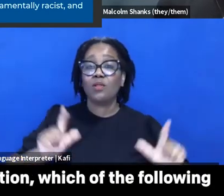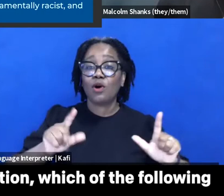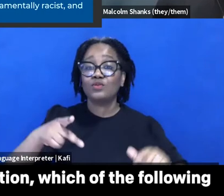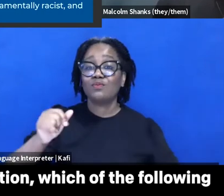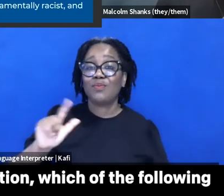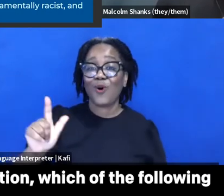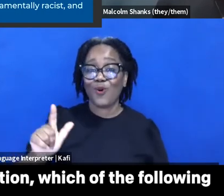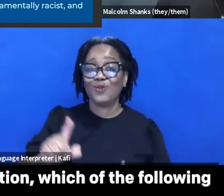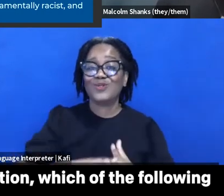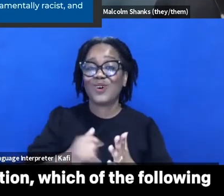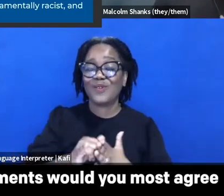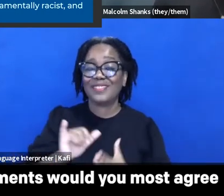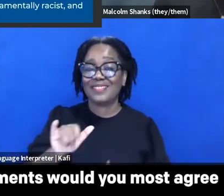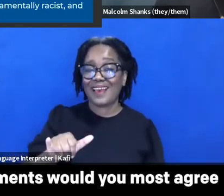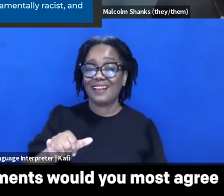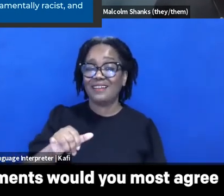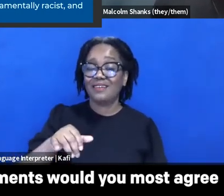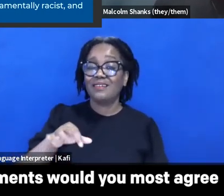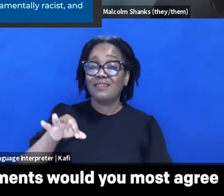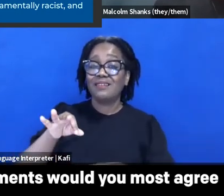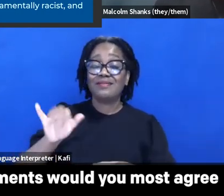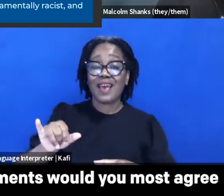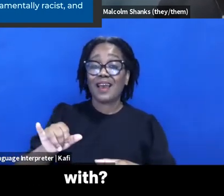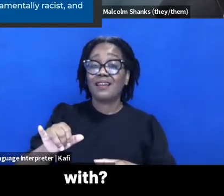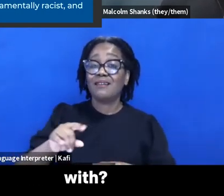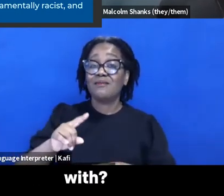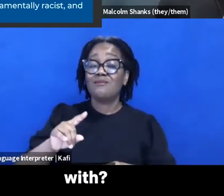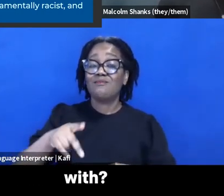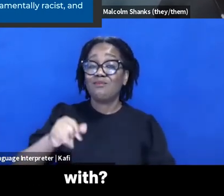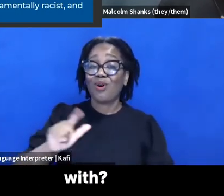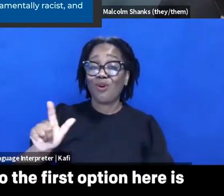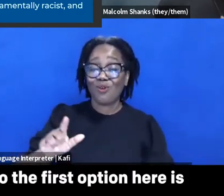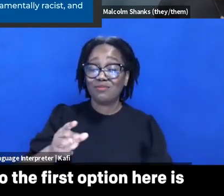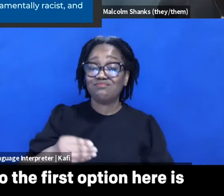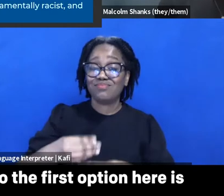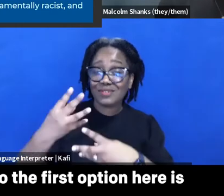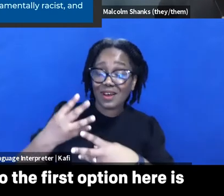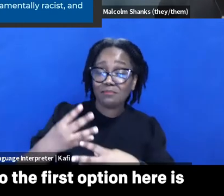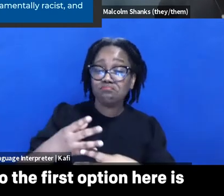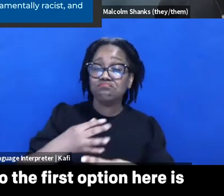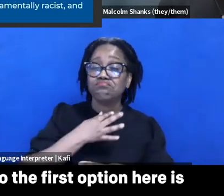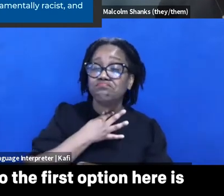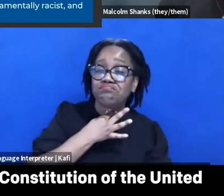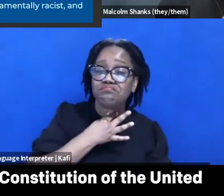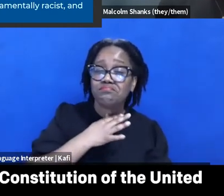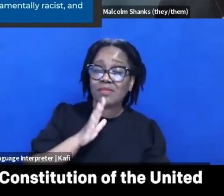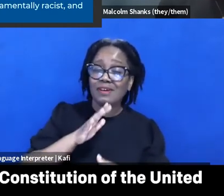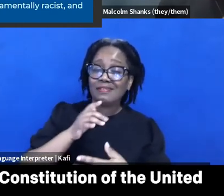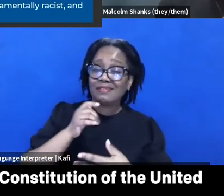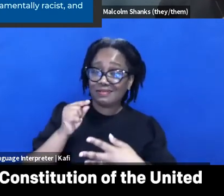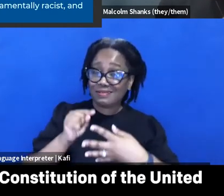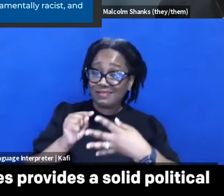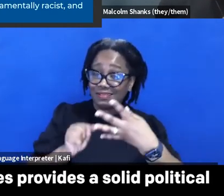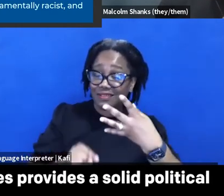So the poll asks the question, which of the following statements would you most agree with? So the first option